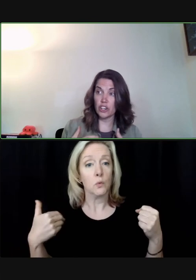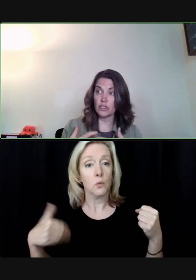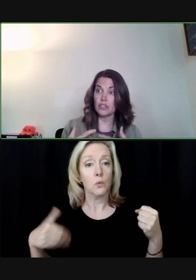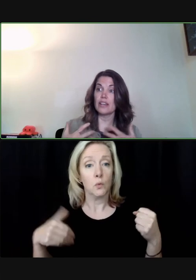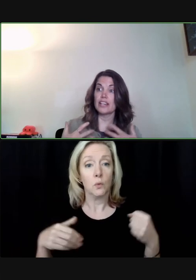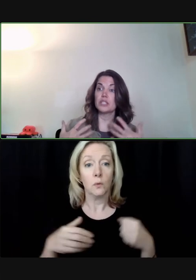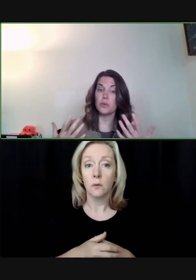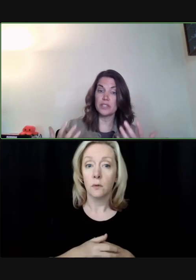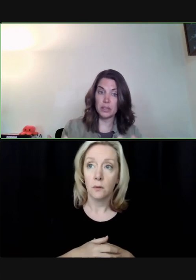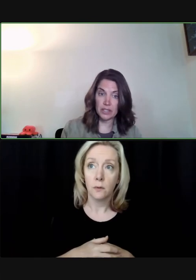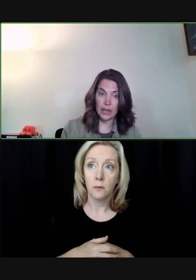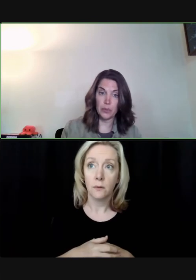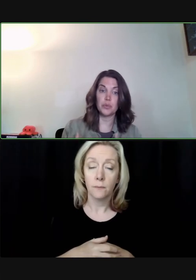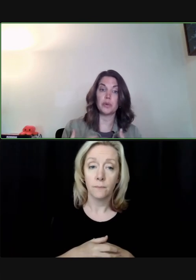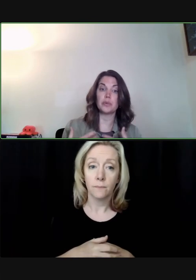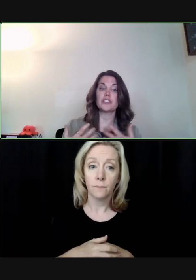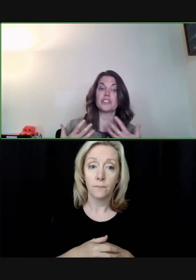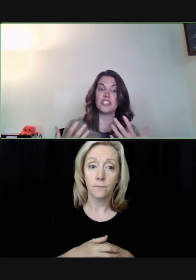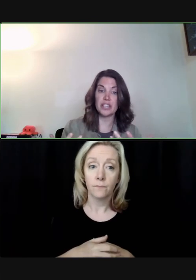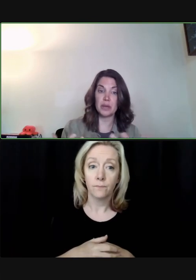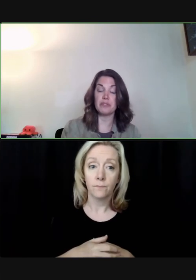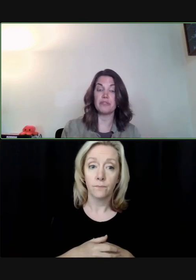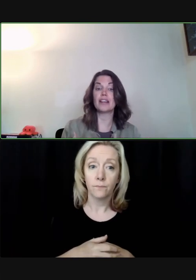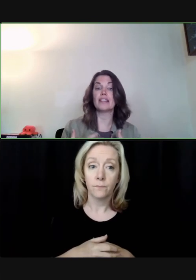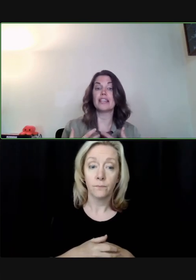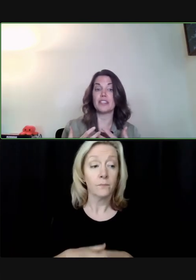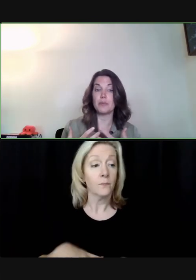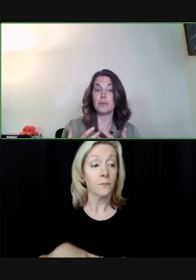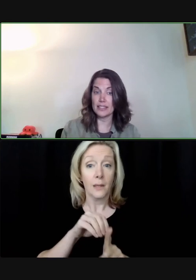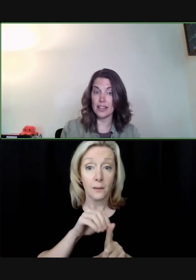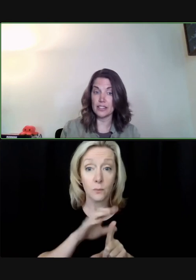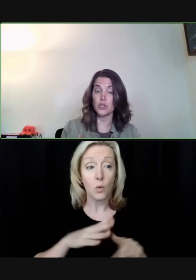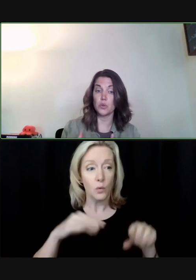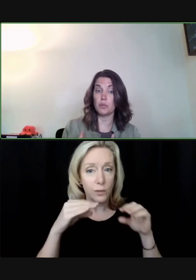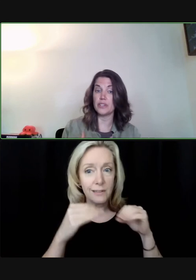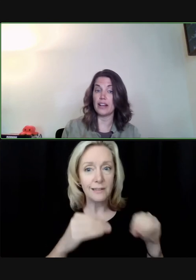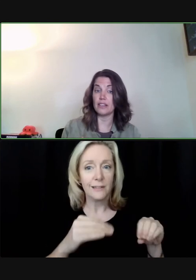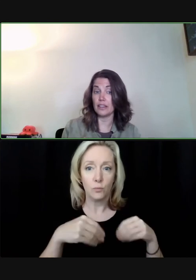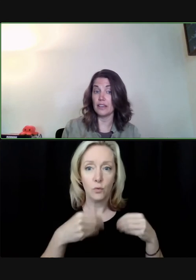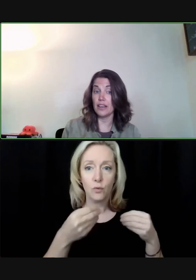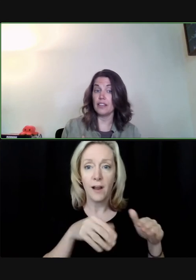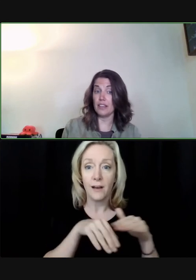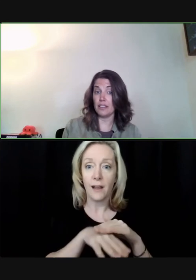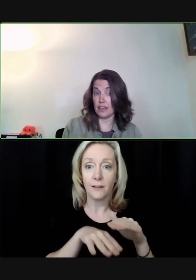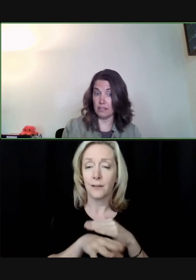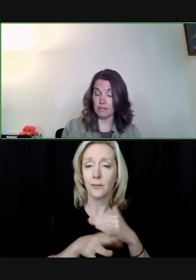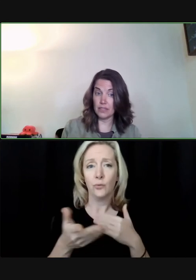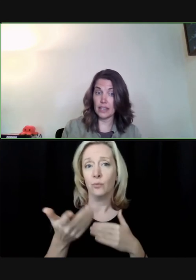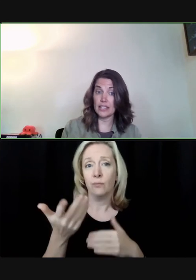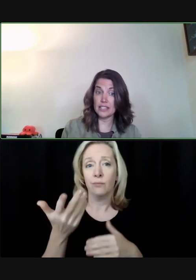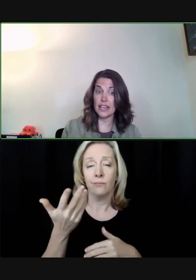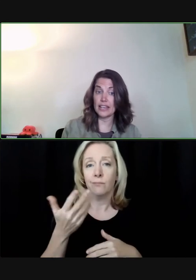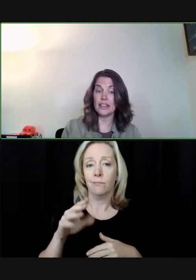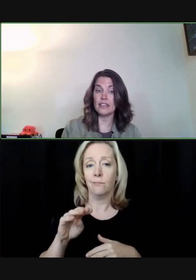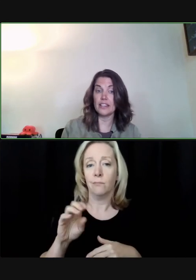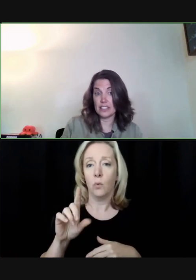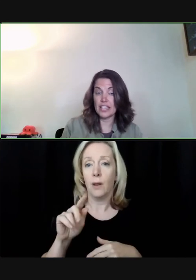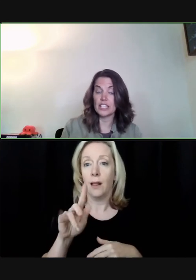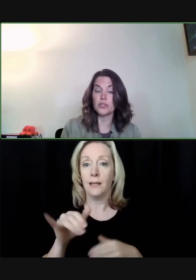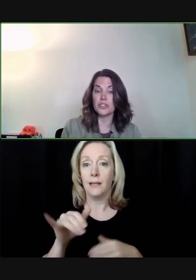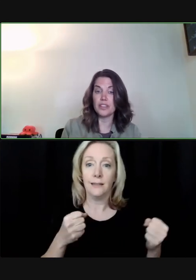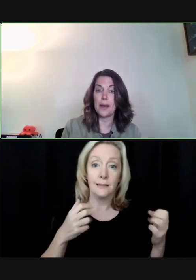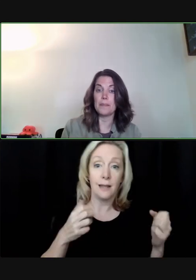When we start exposing them to language, when we start teaching them and finally giving them access to a modality that they can take